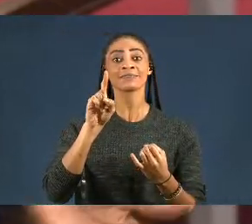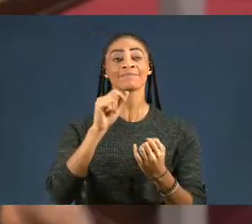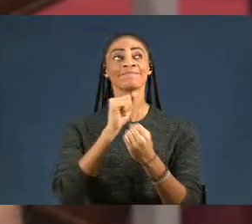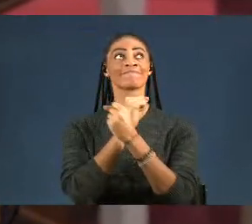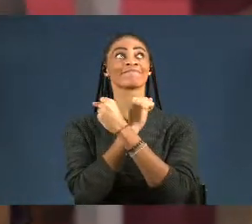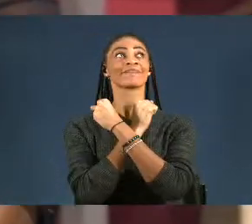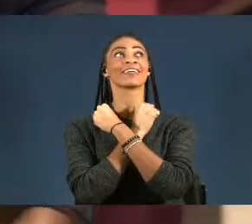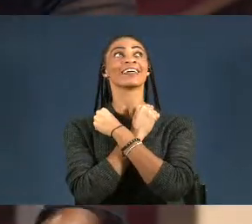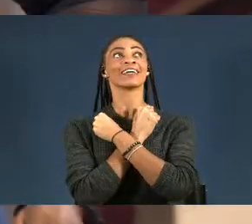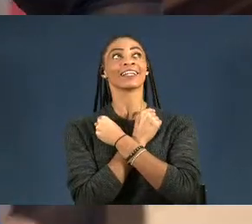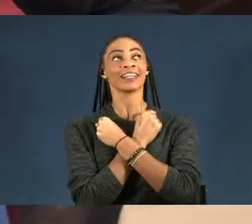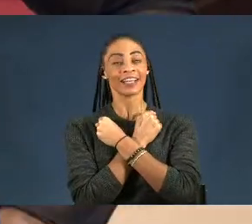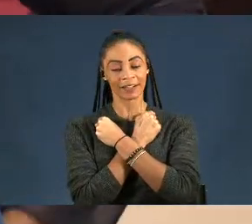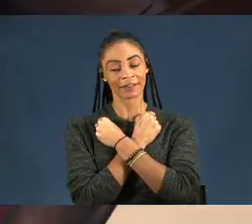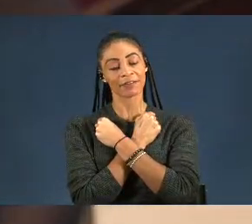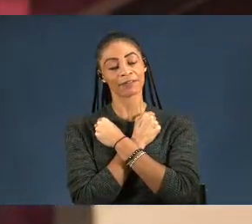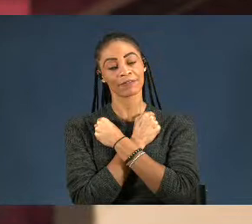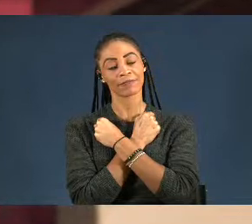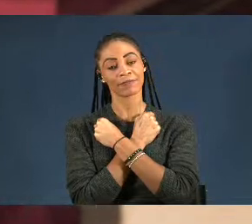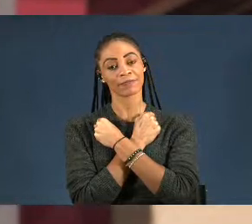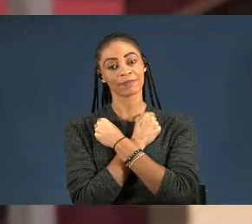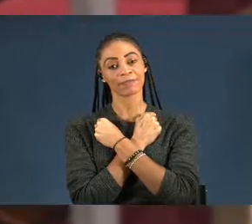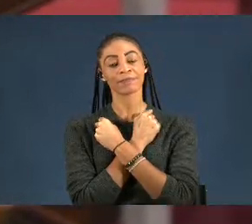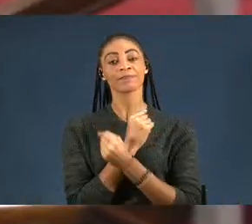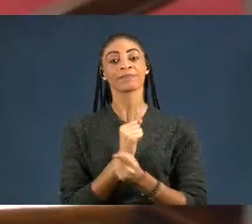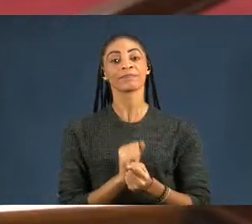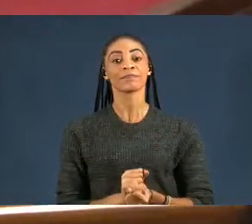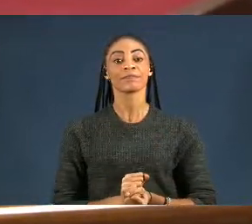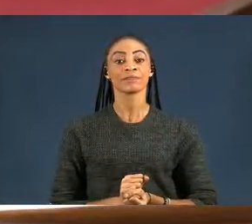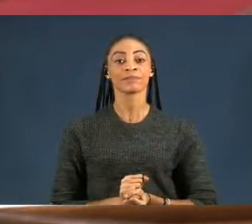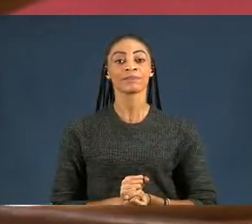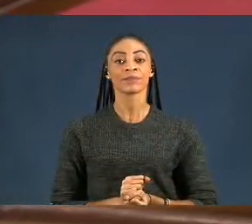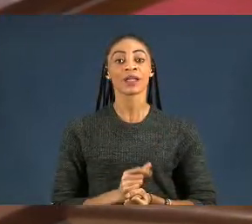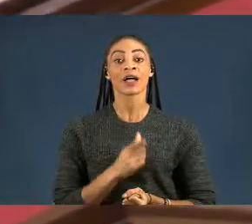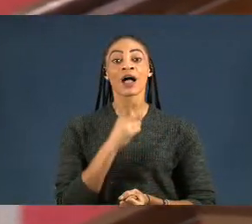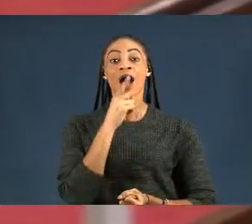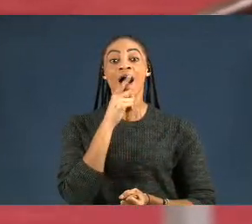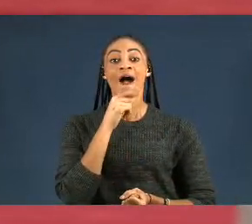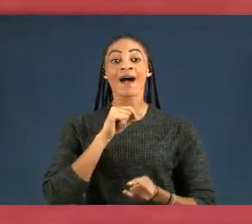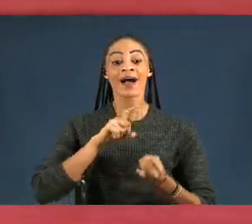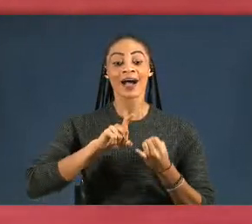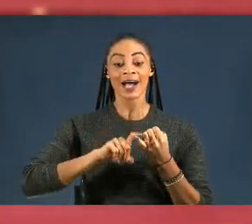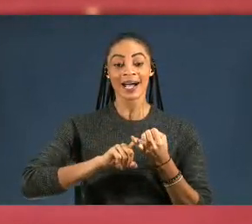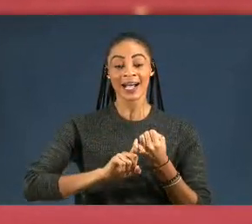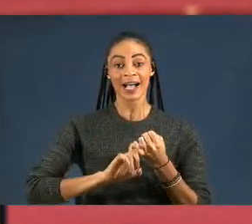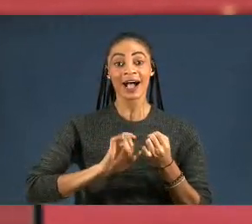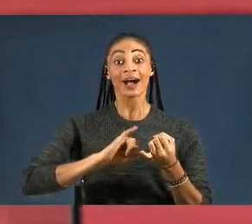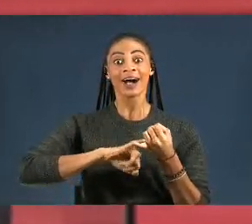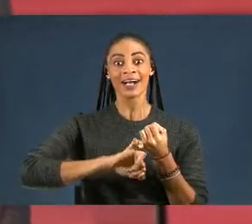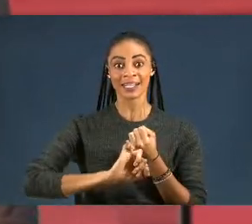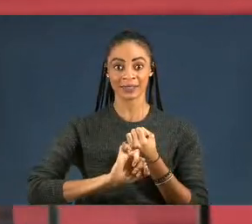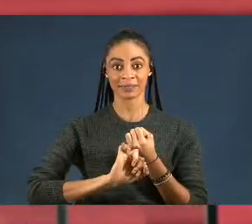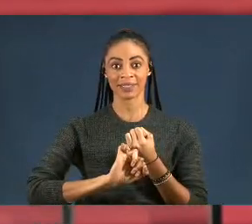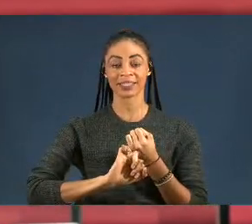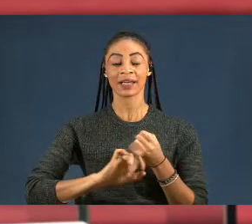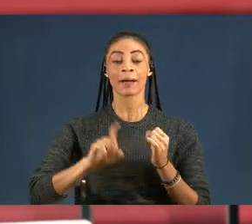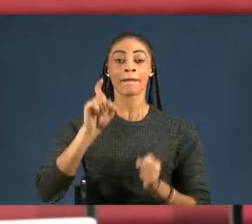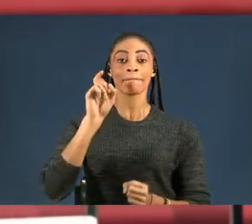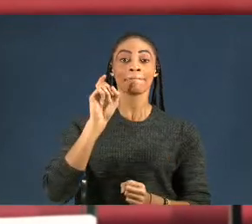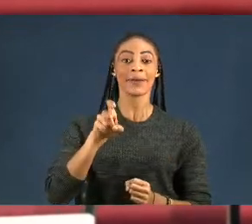that's the key I started with. Husbands are to love. Let me say love the